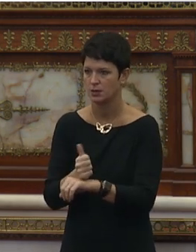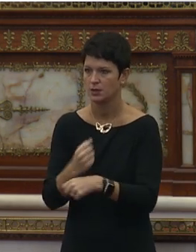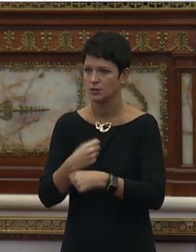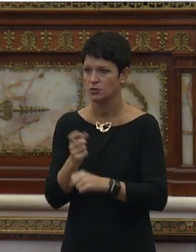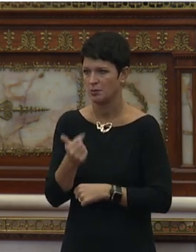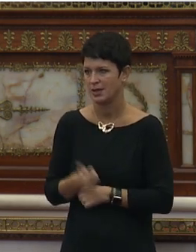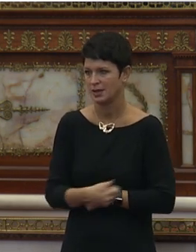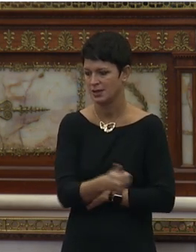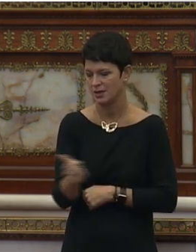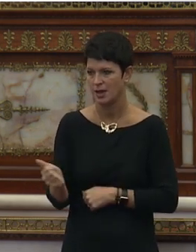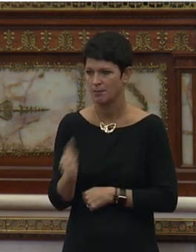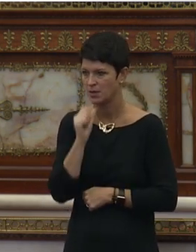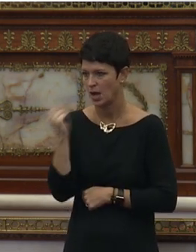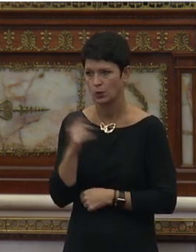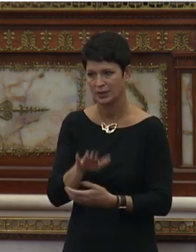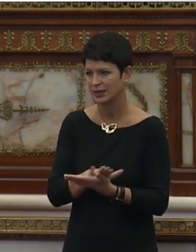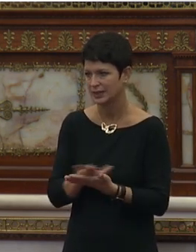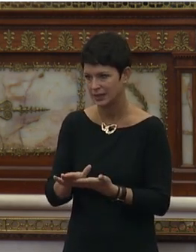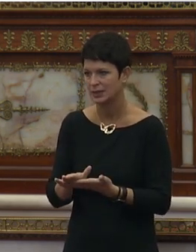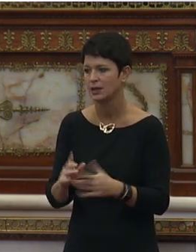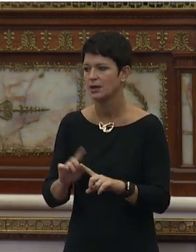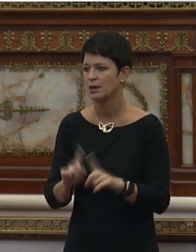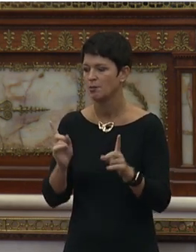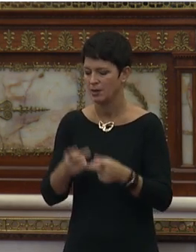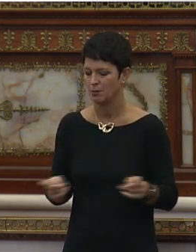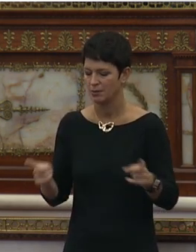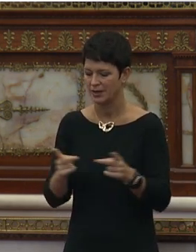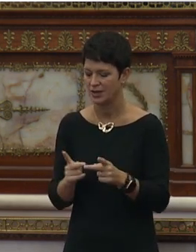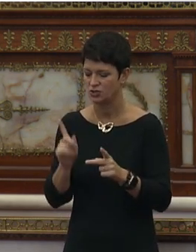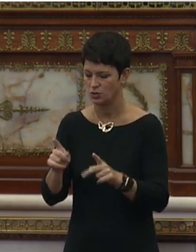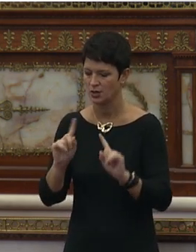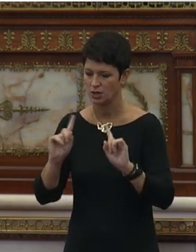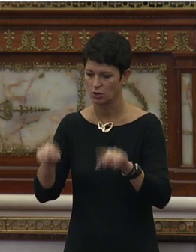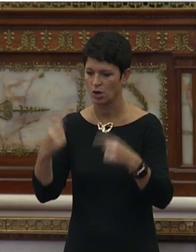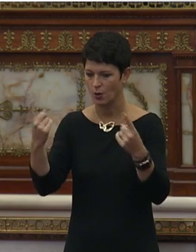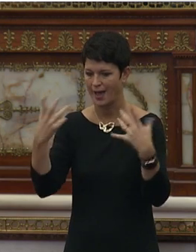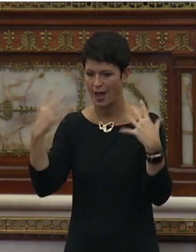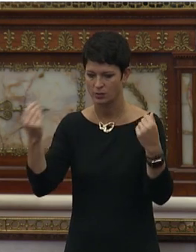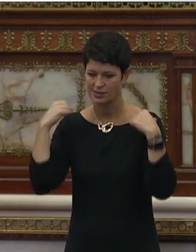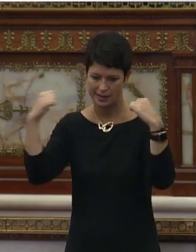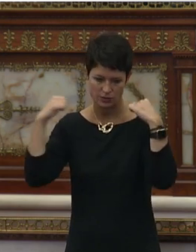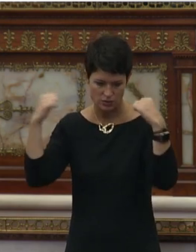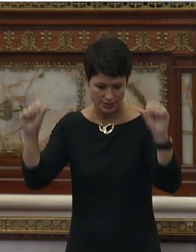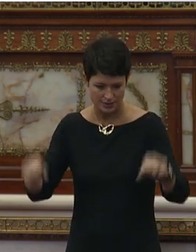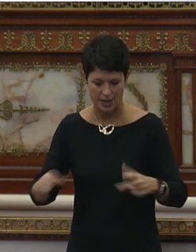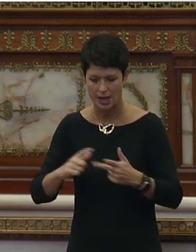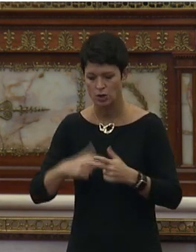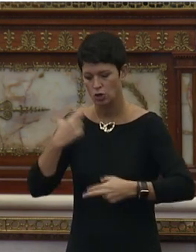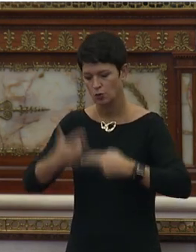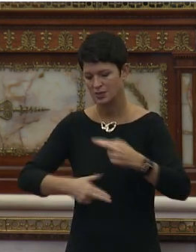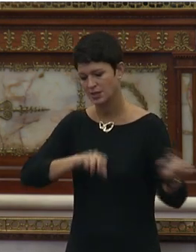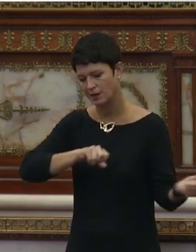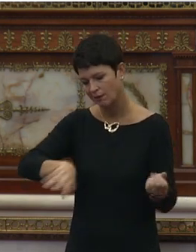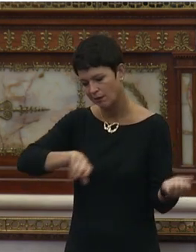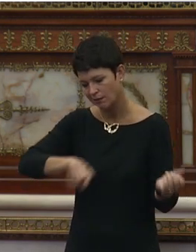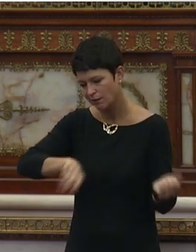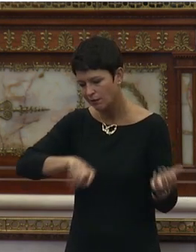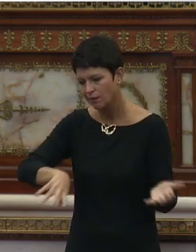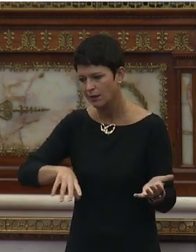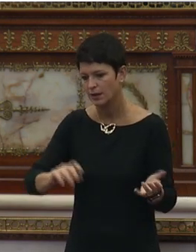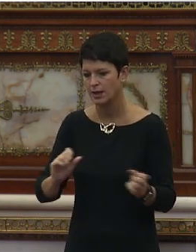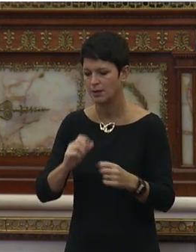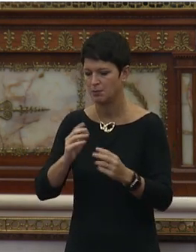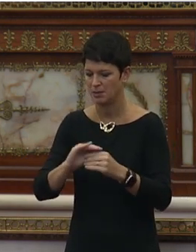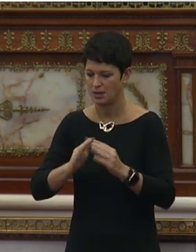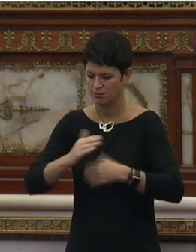them not just clean, but places that you can do outdoor exercises, take recycled materials, and make them